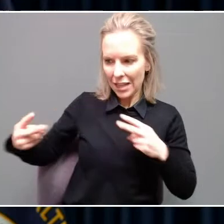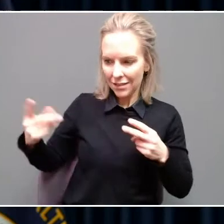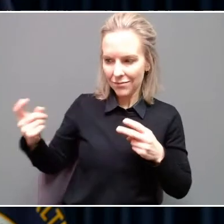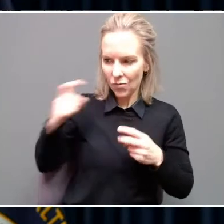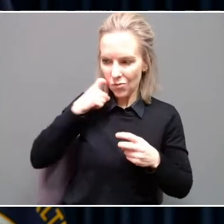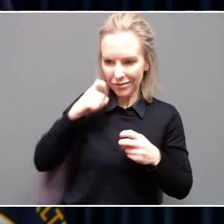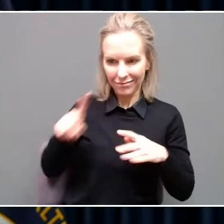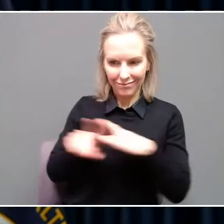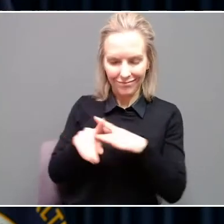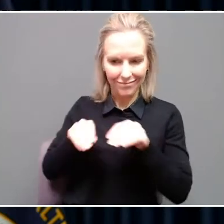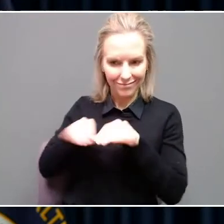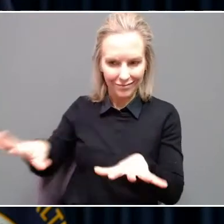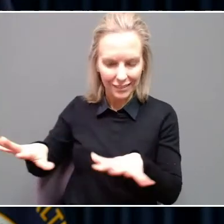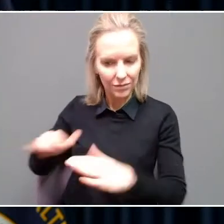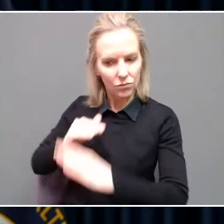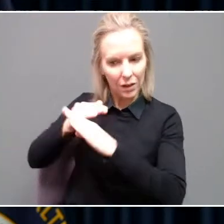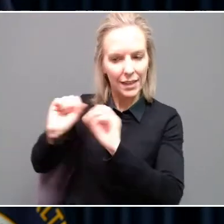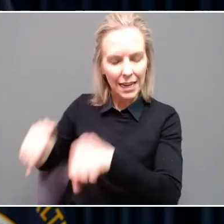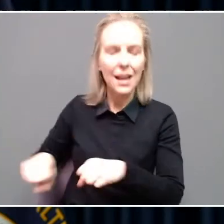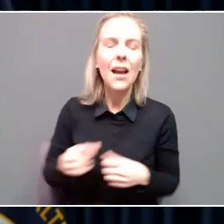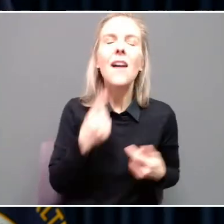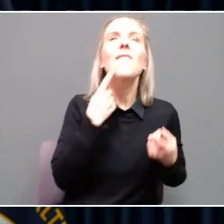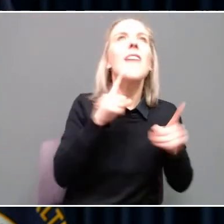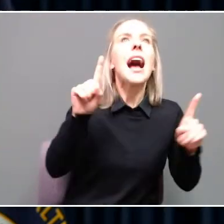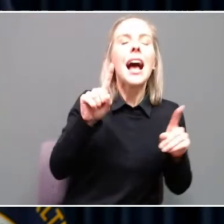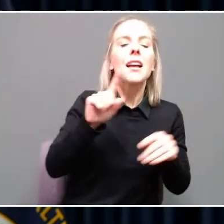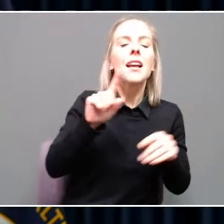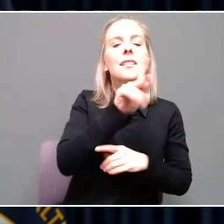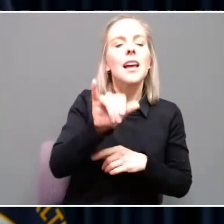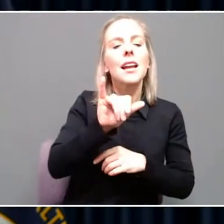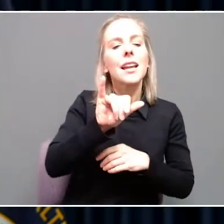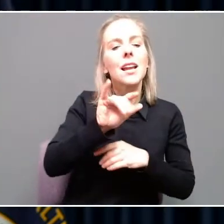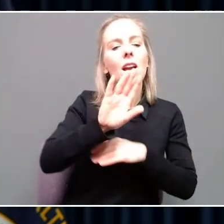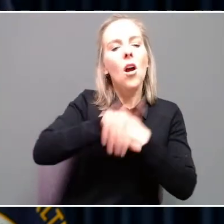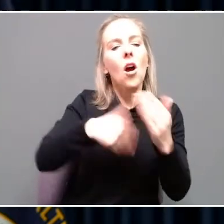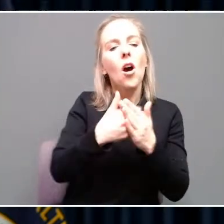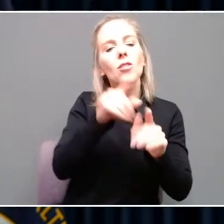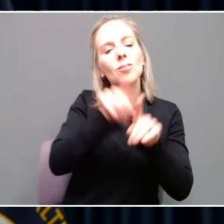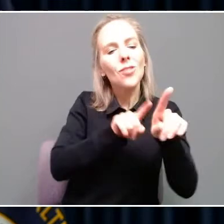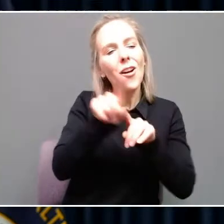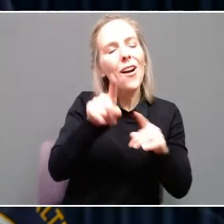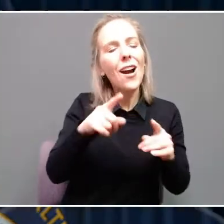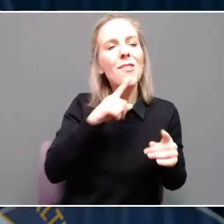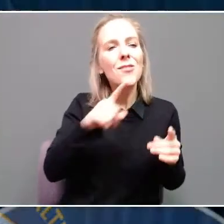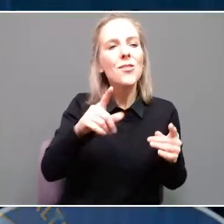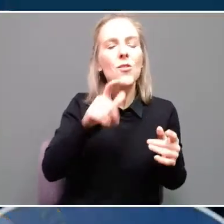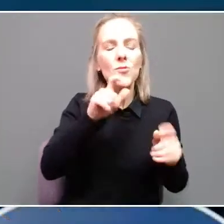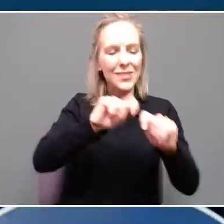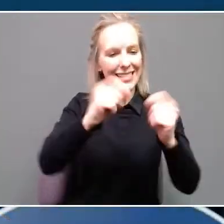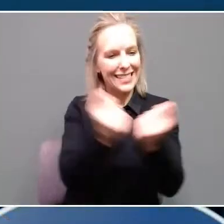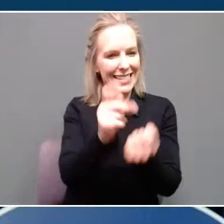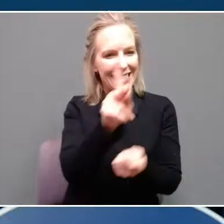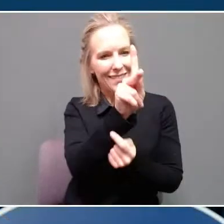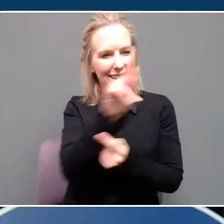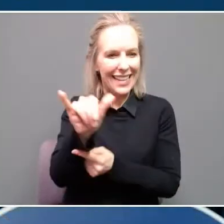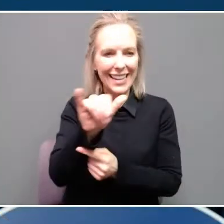Kentucky All-Stars. This week, I'm excited to name the Louisville Orchestra musicians and staff as a Team Kentucky All-Stars. By sharing their